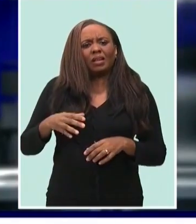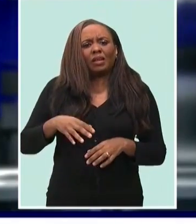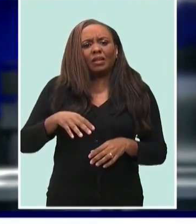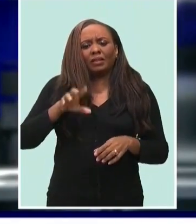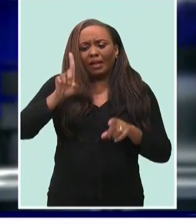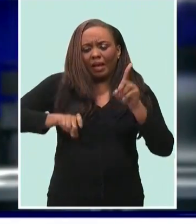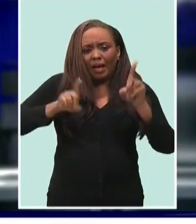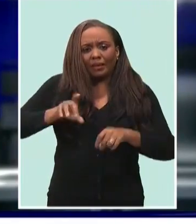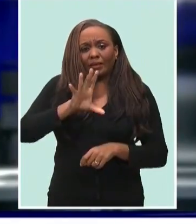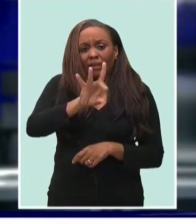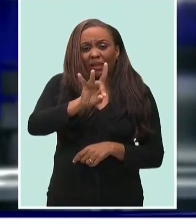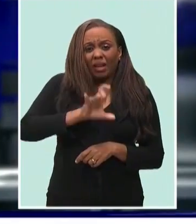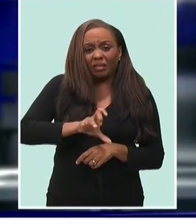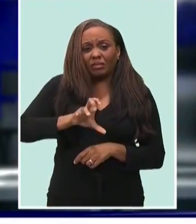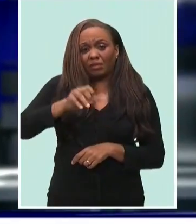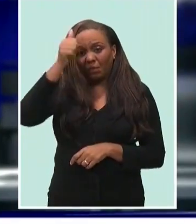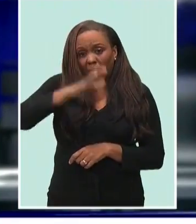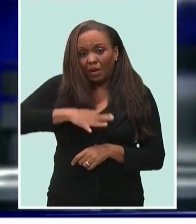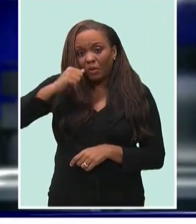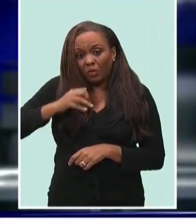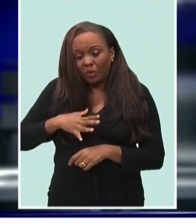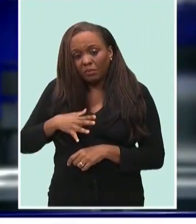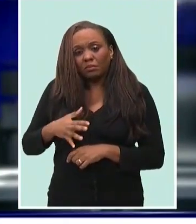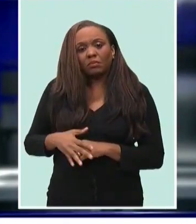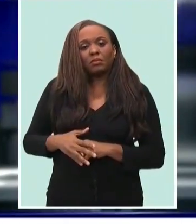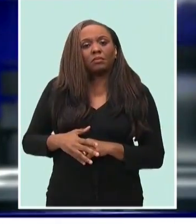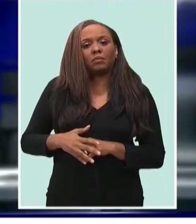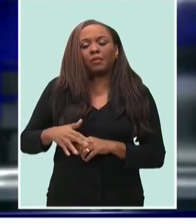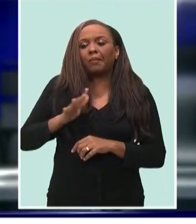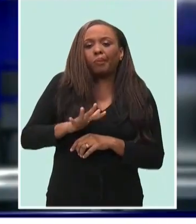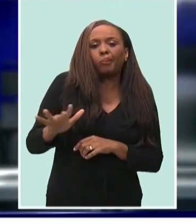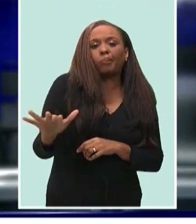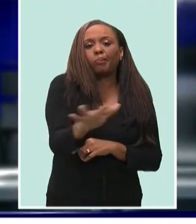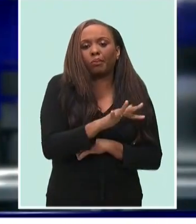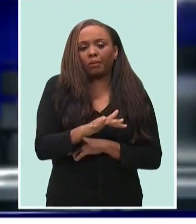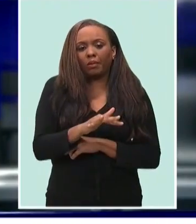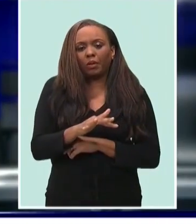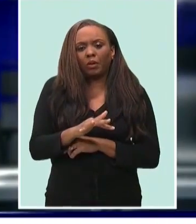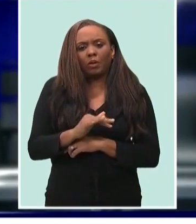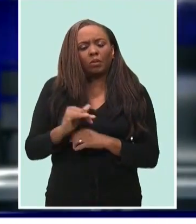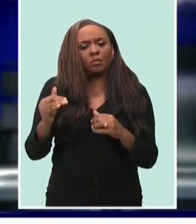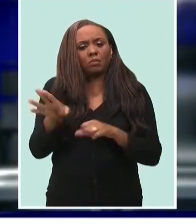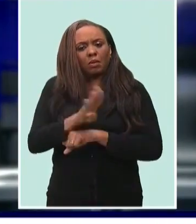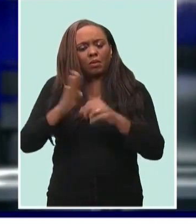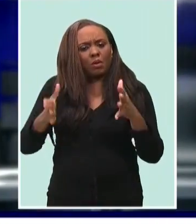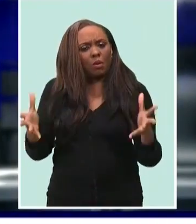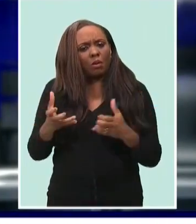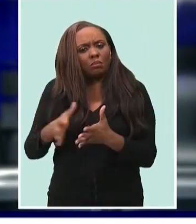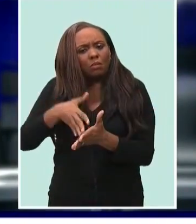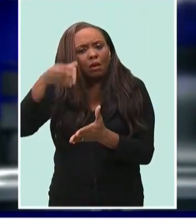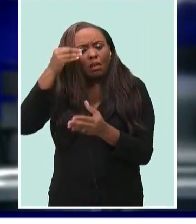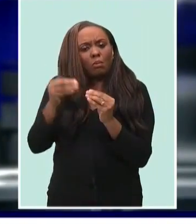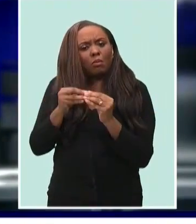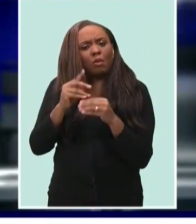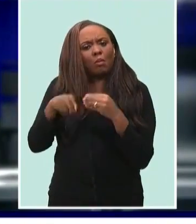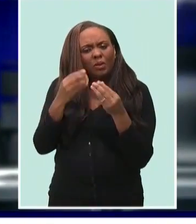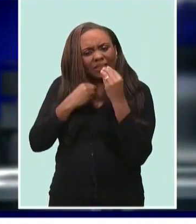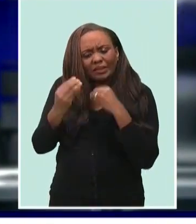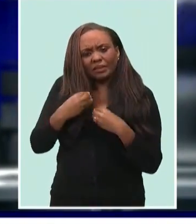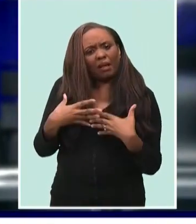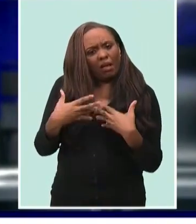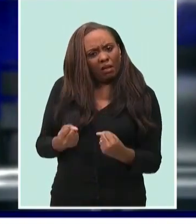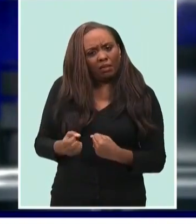from all 30 constituencies, also suggests that Barbadians are eager to learn more about healthy lifestyles and how